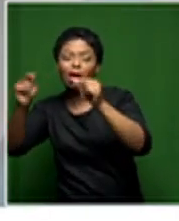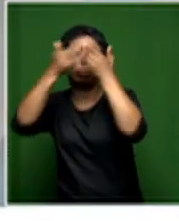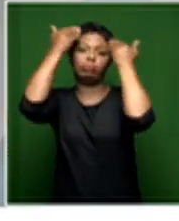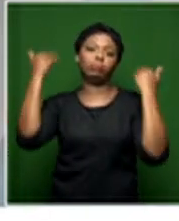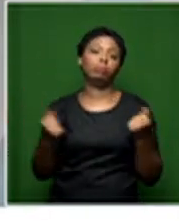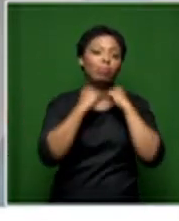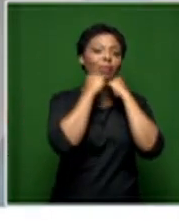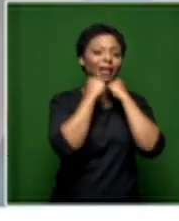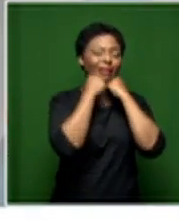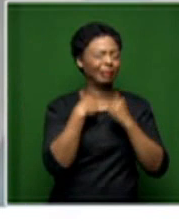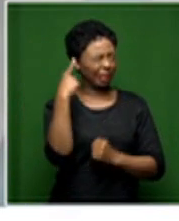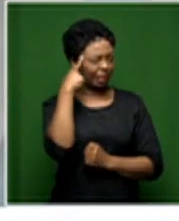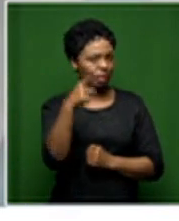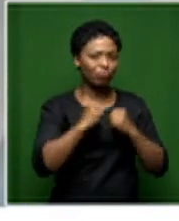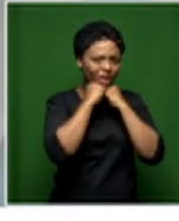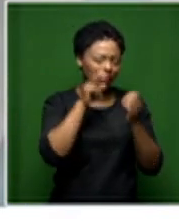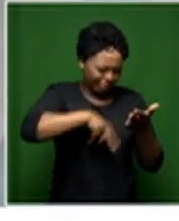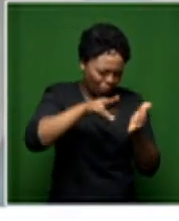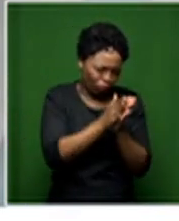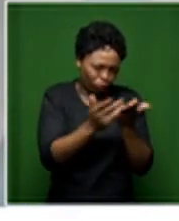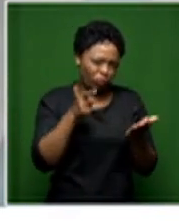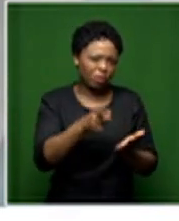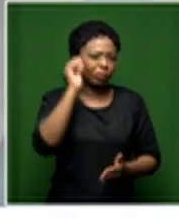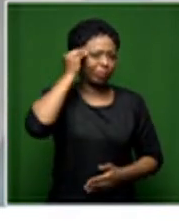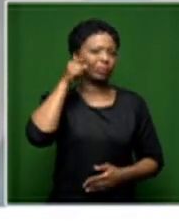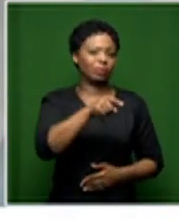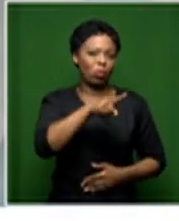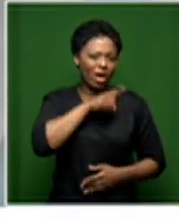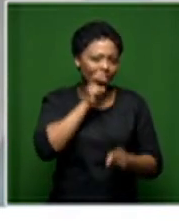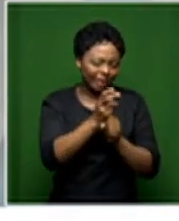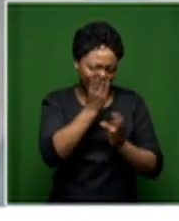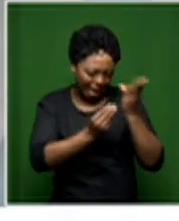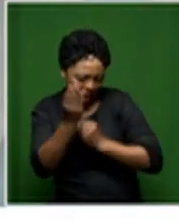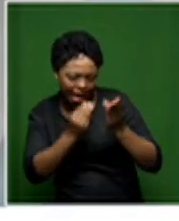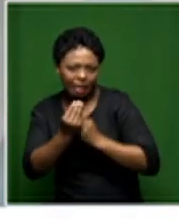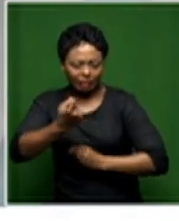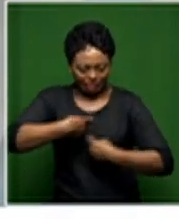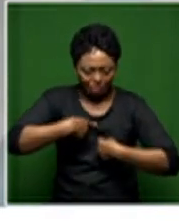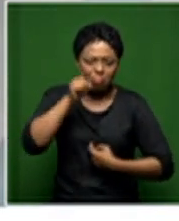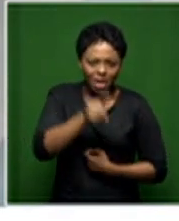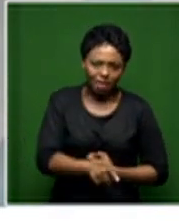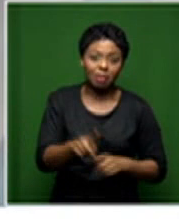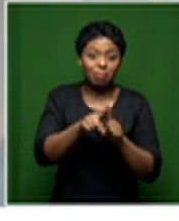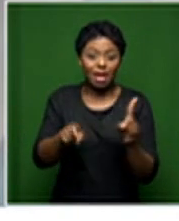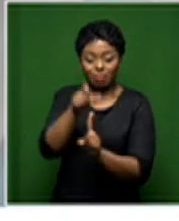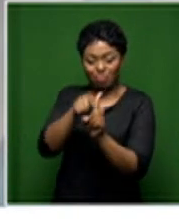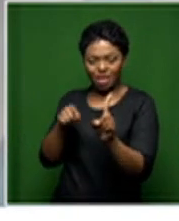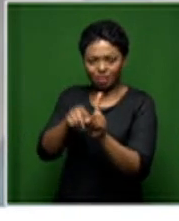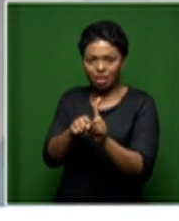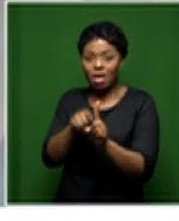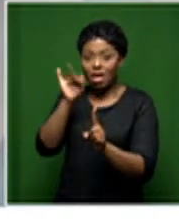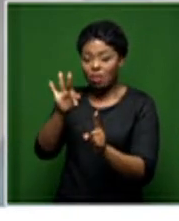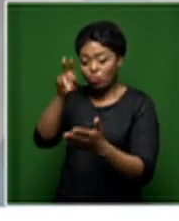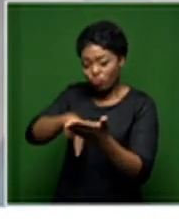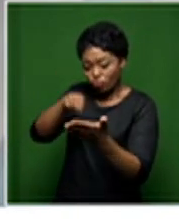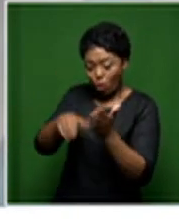it's high time where we paid attention to the things that are happening in society, educate ourselves. But I think what a person will take away